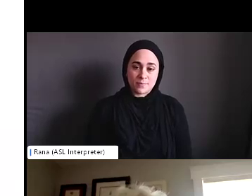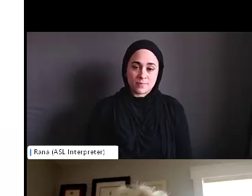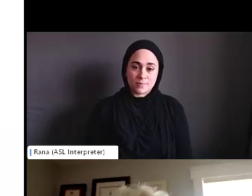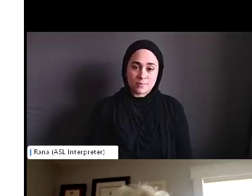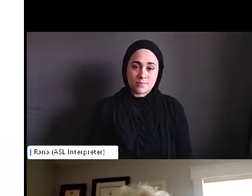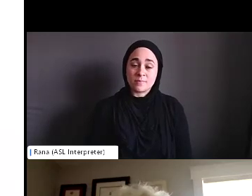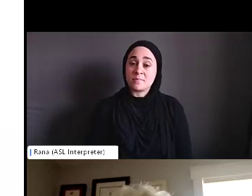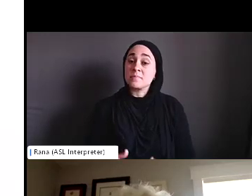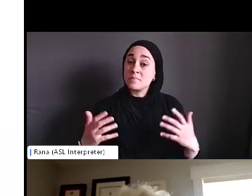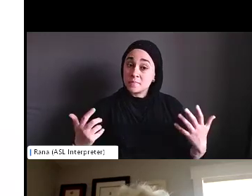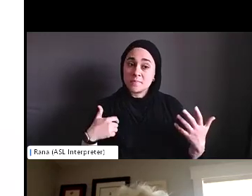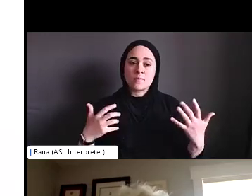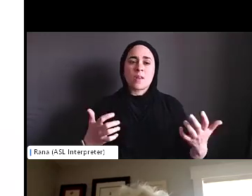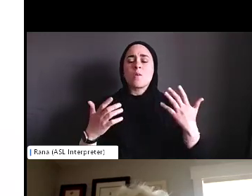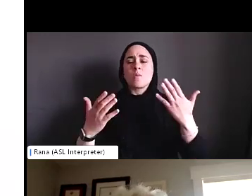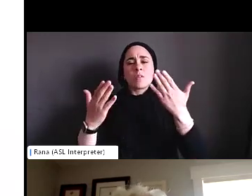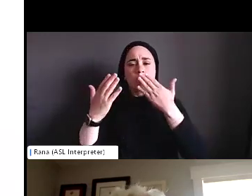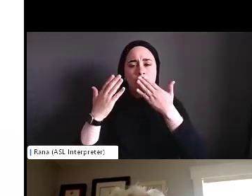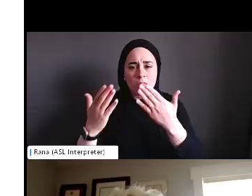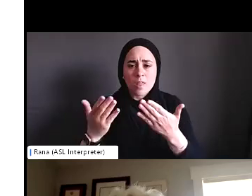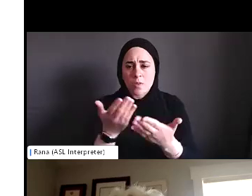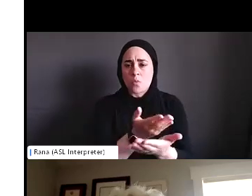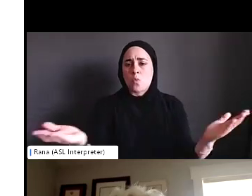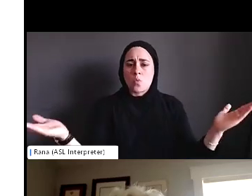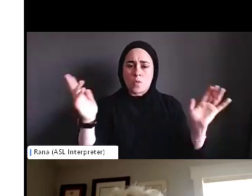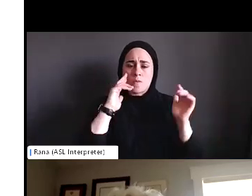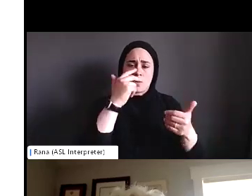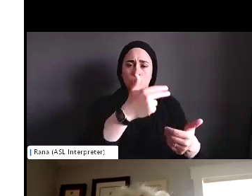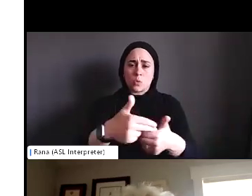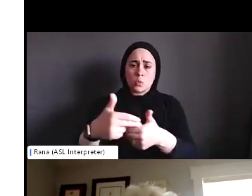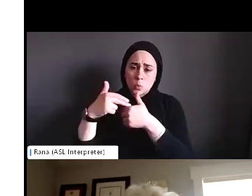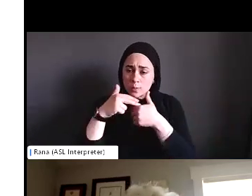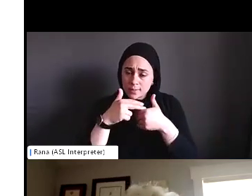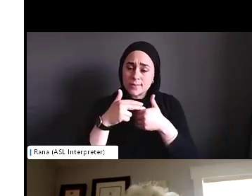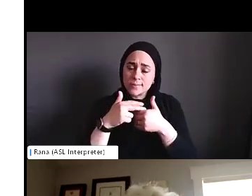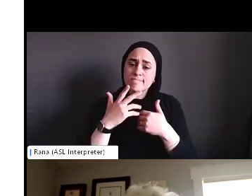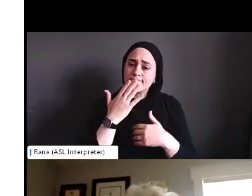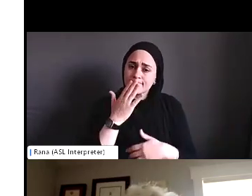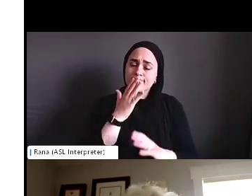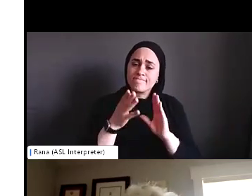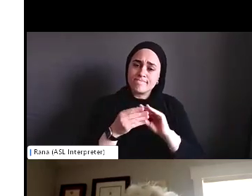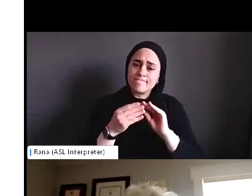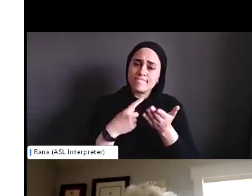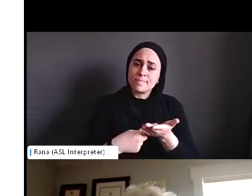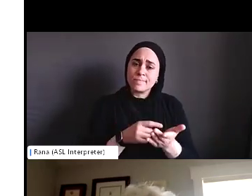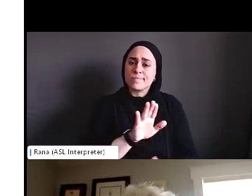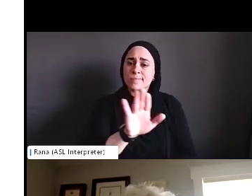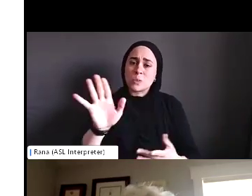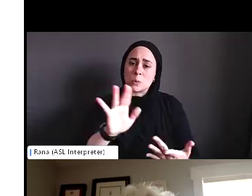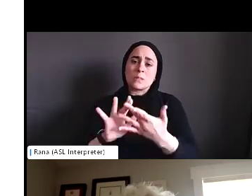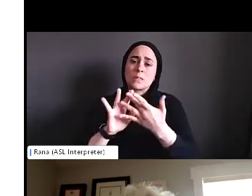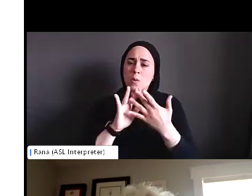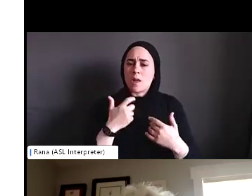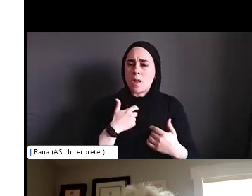And so I do want to thank everybody for coming on and talking about your network. I'm going to talk just for a couple of